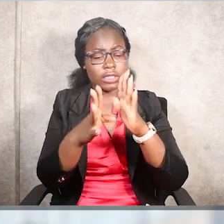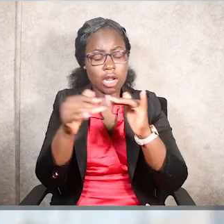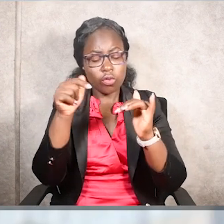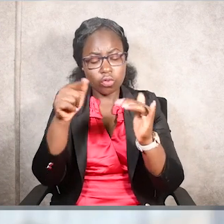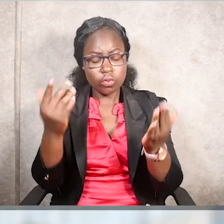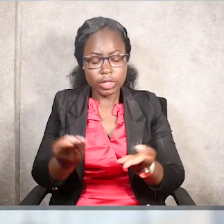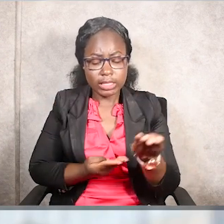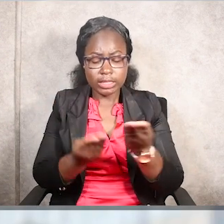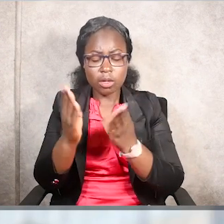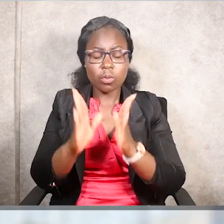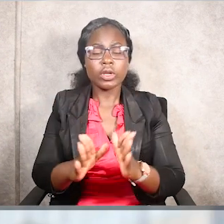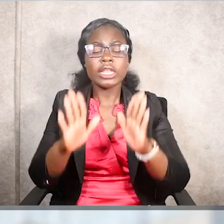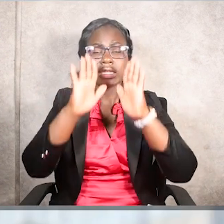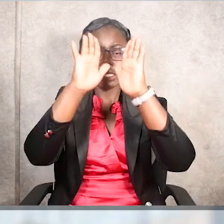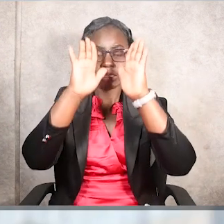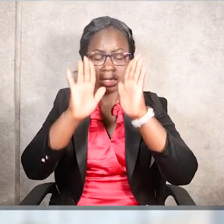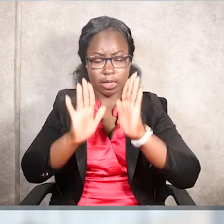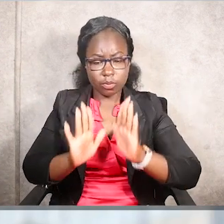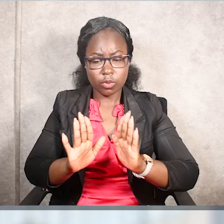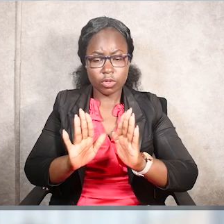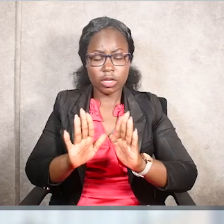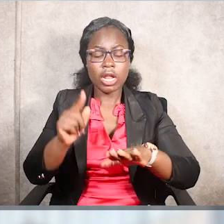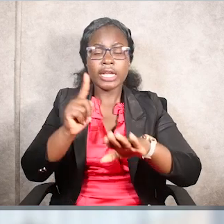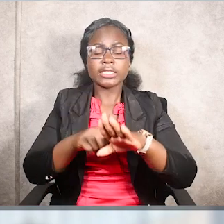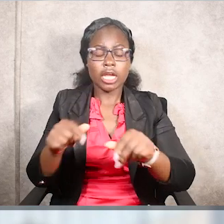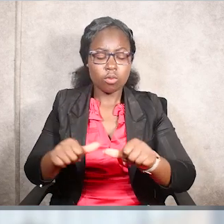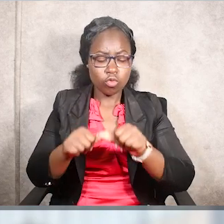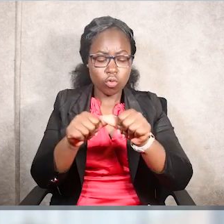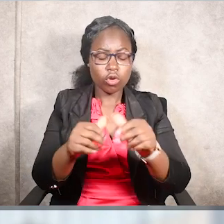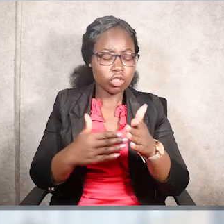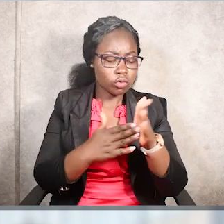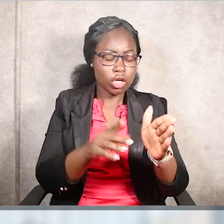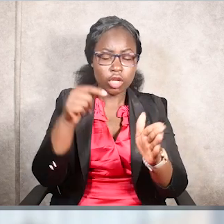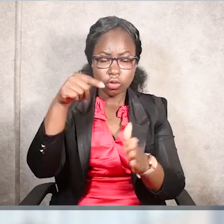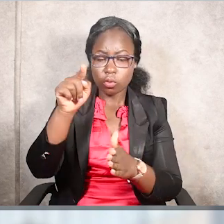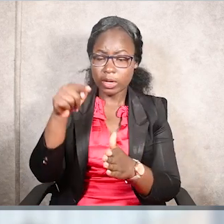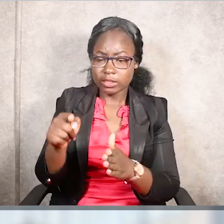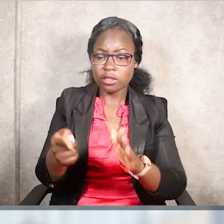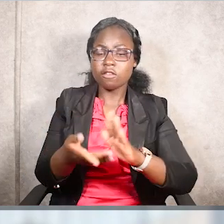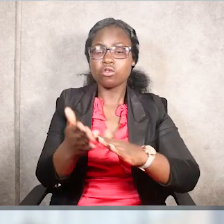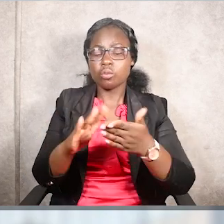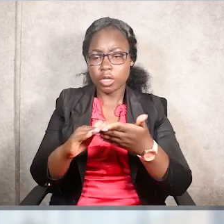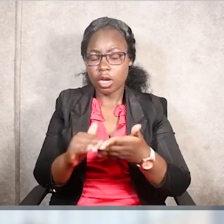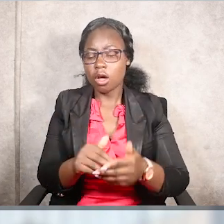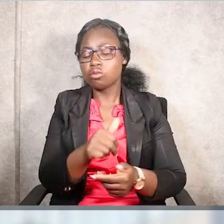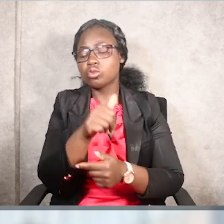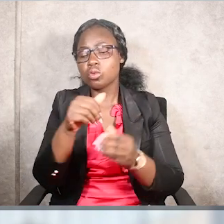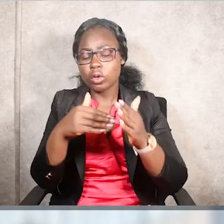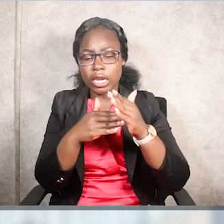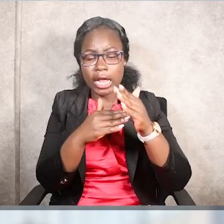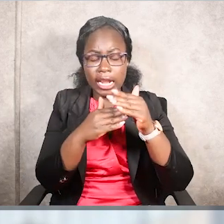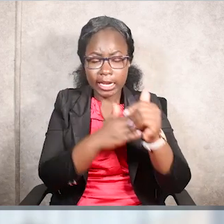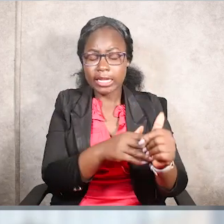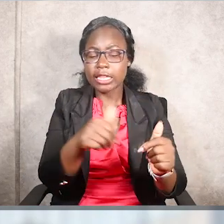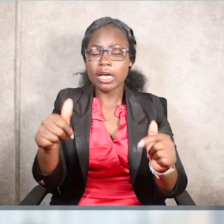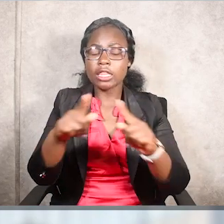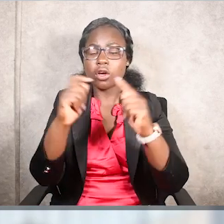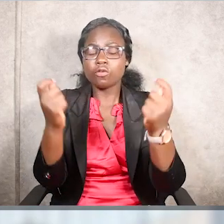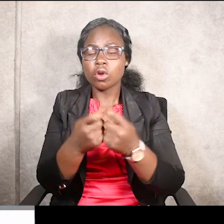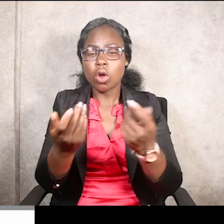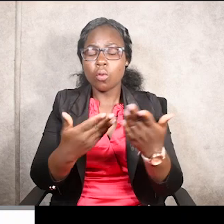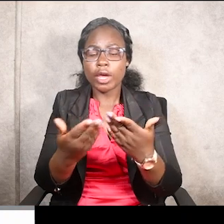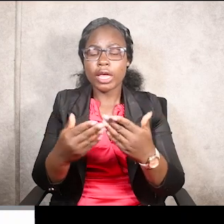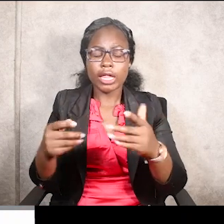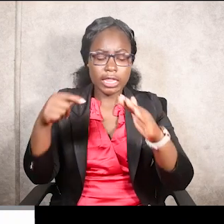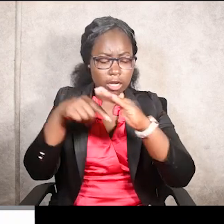entrepreneur is important as you continue to lead yourself in order to be able to lead the rest of the team to where that goal is taking